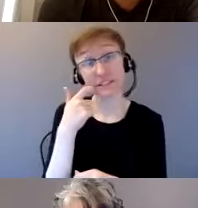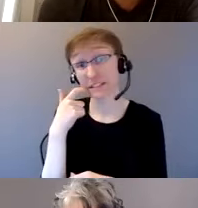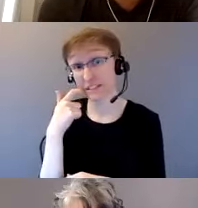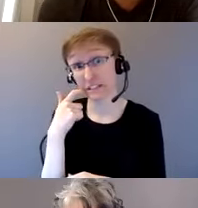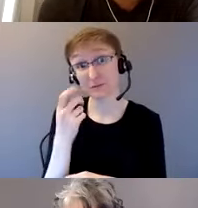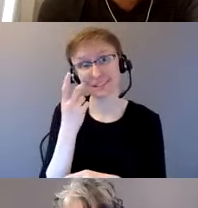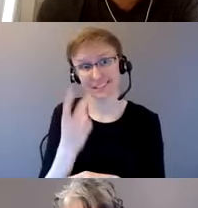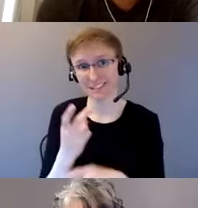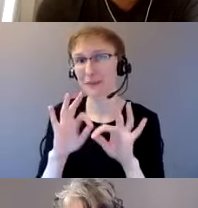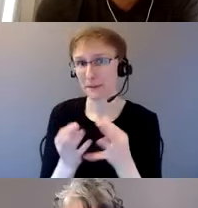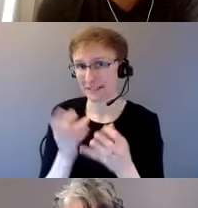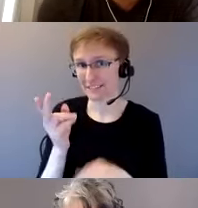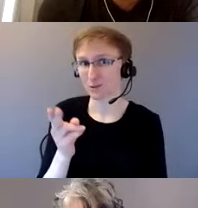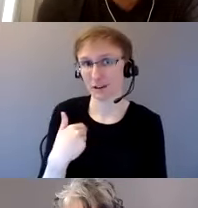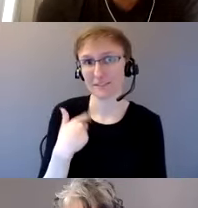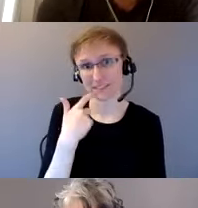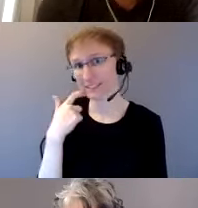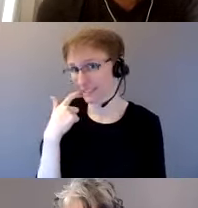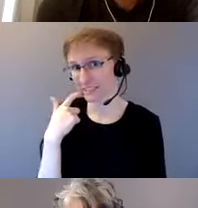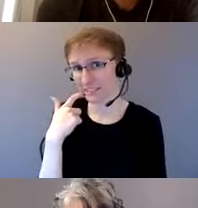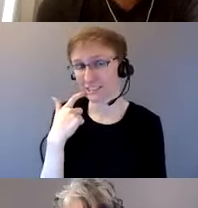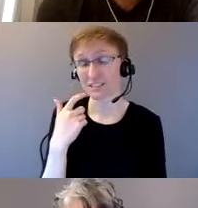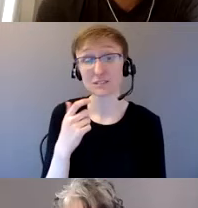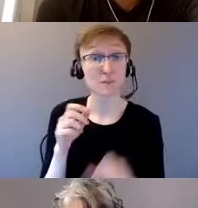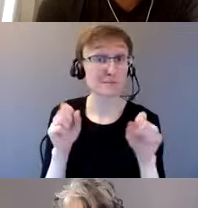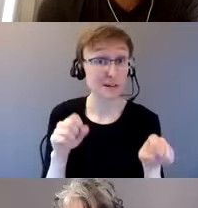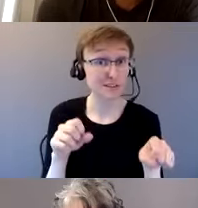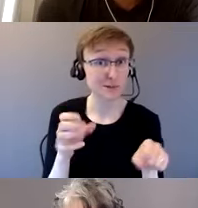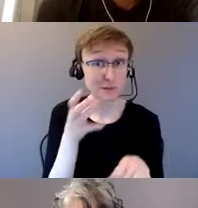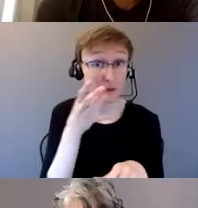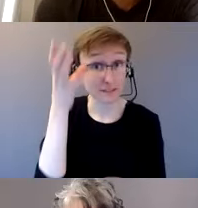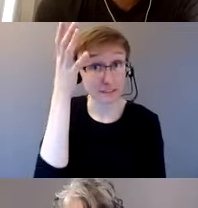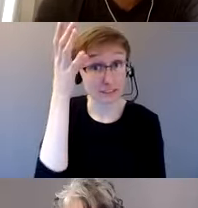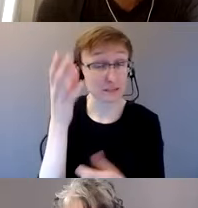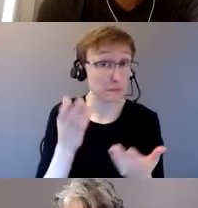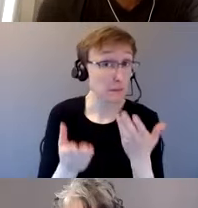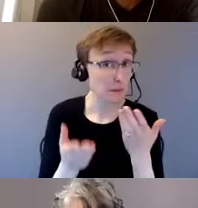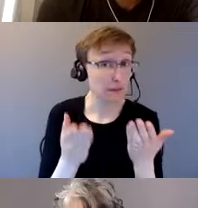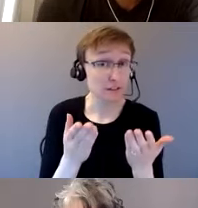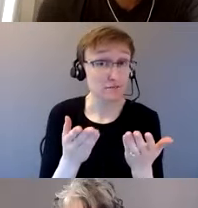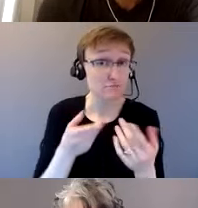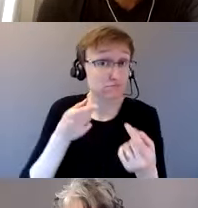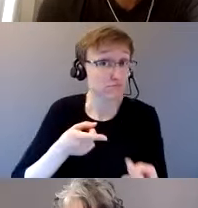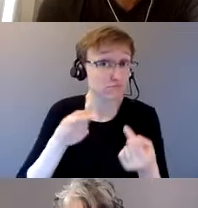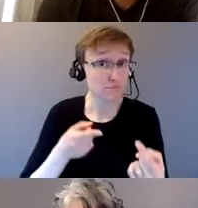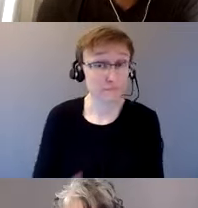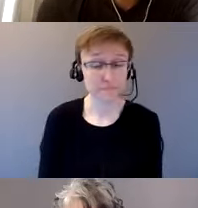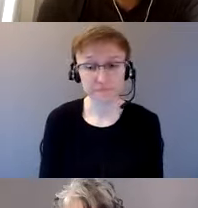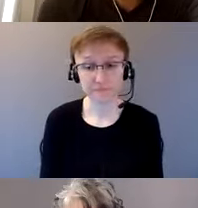of addictions, right? And could one or more of the parents. Also, when we hear the story